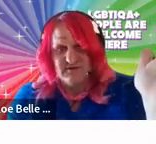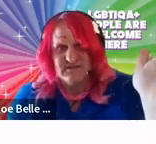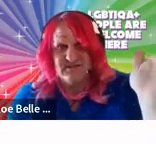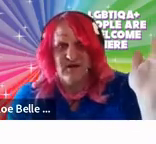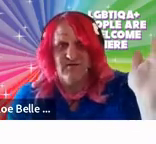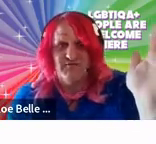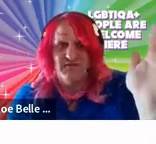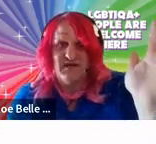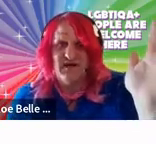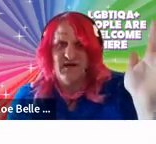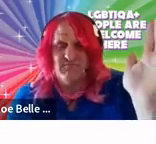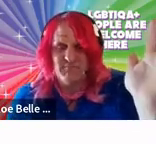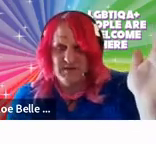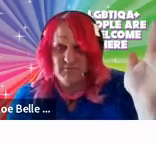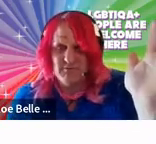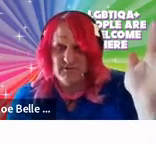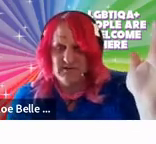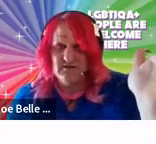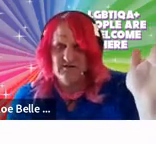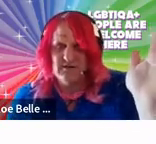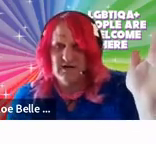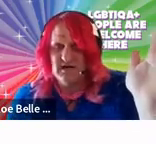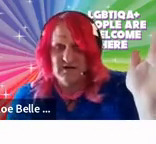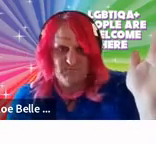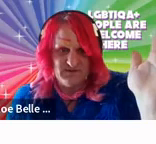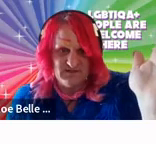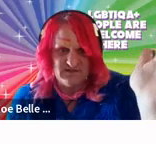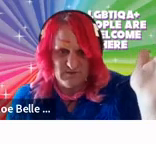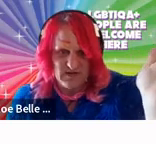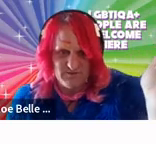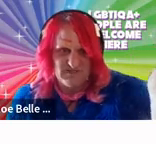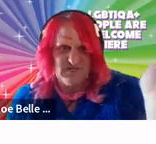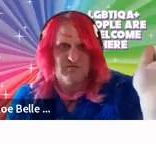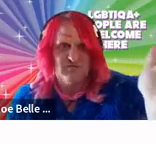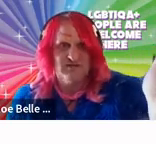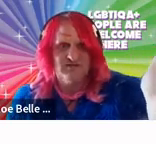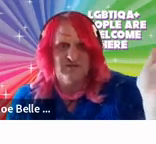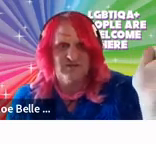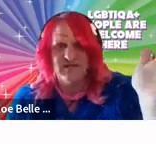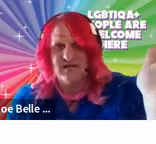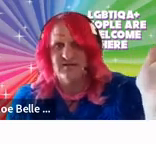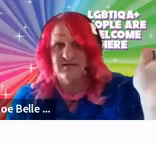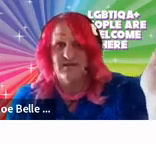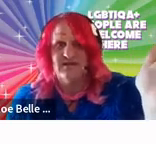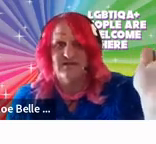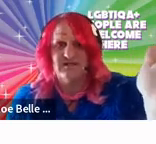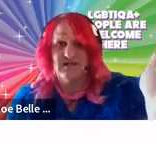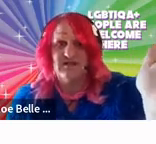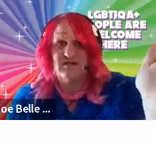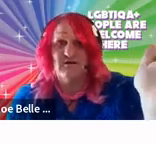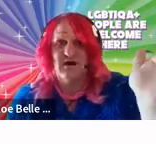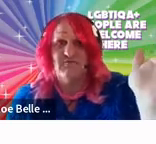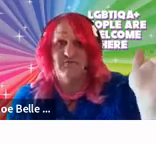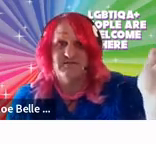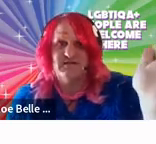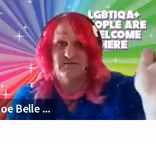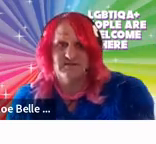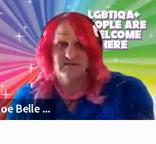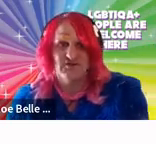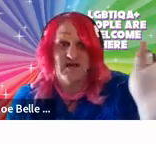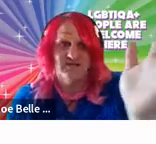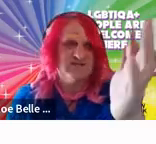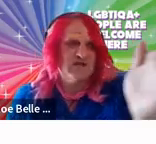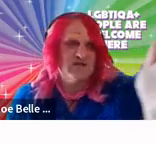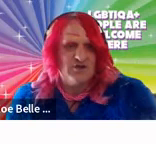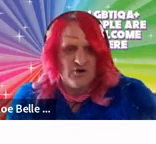that most of the people within this particular research started to begin to think of